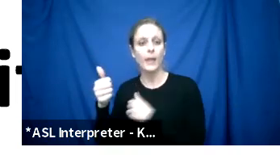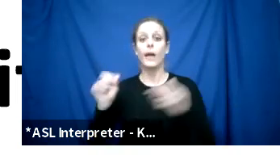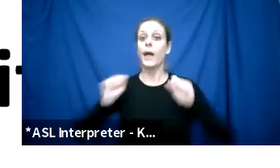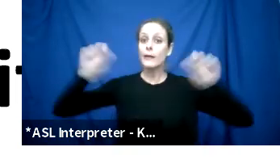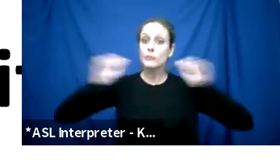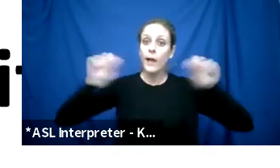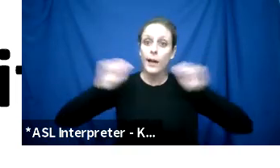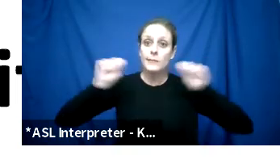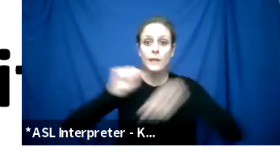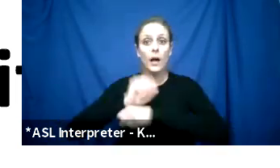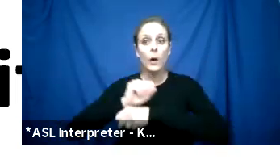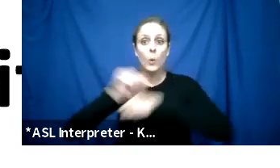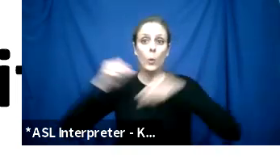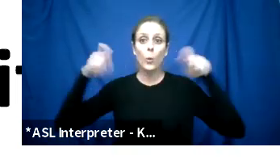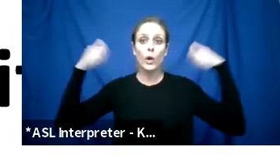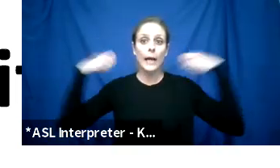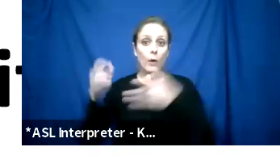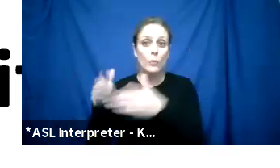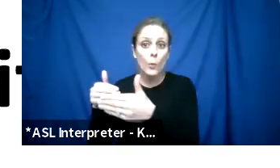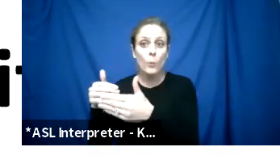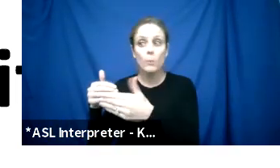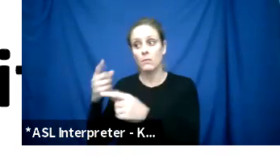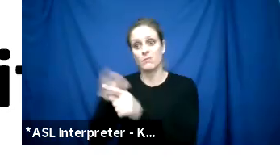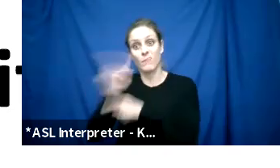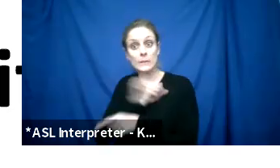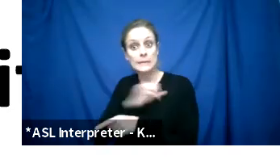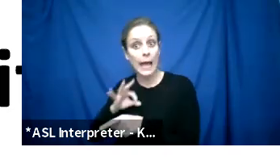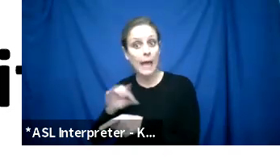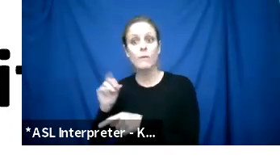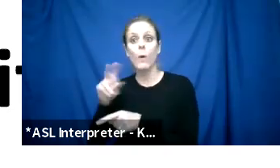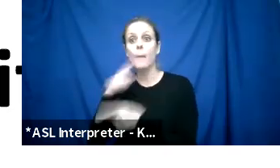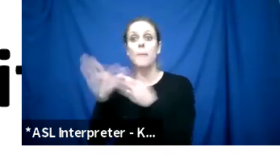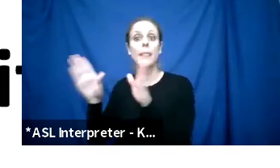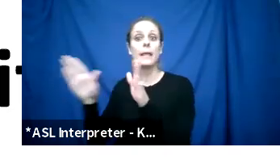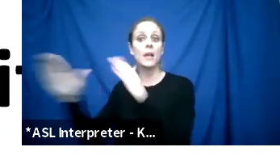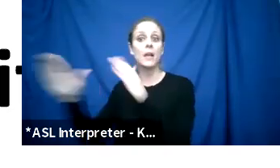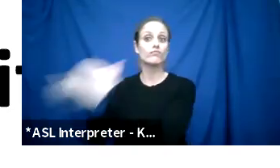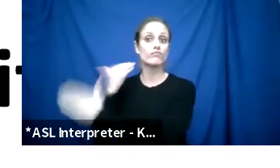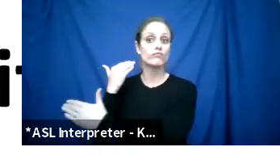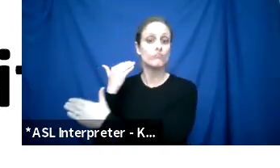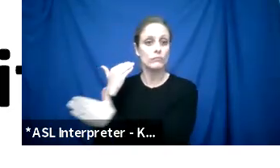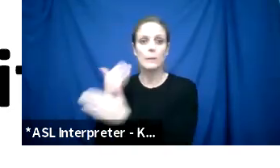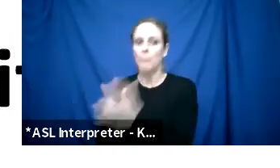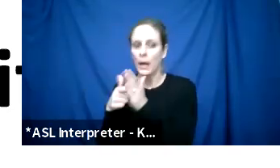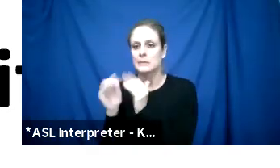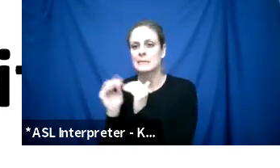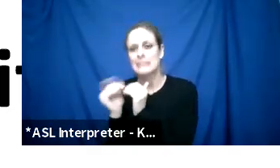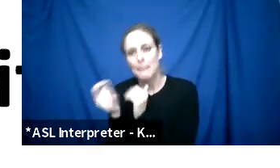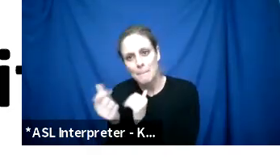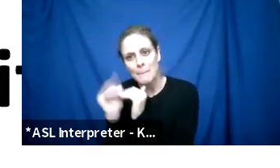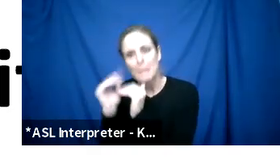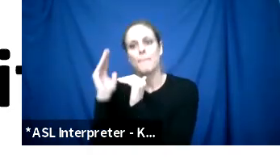whether it's for your staff or the public to go blow some steam off? You would be looking at meeting the minimum requirements